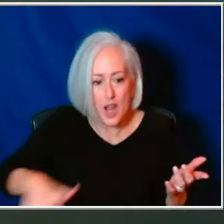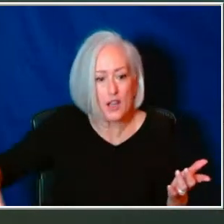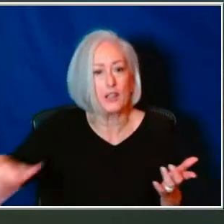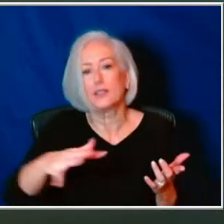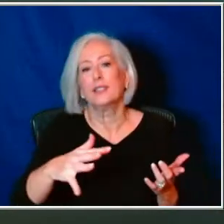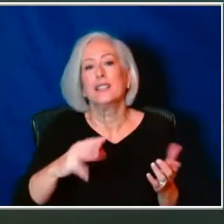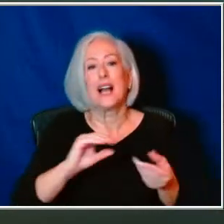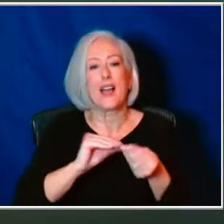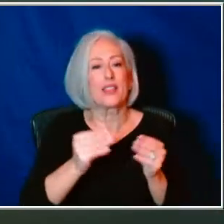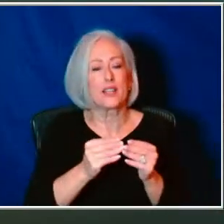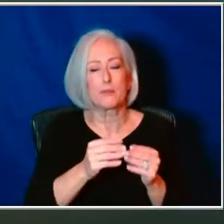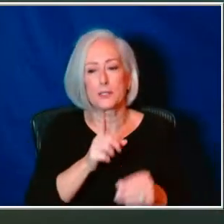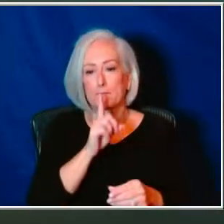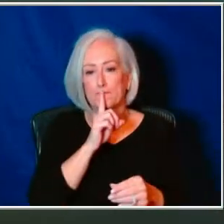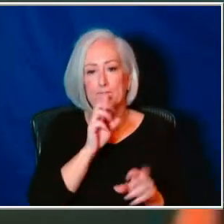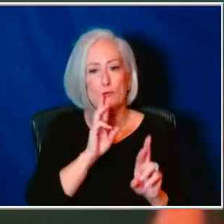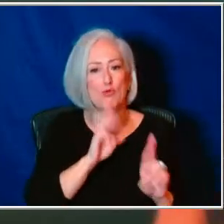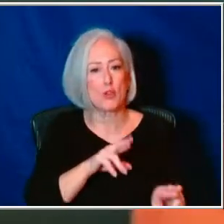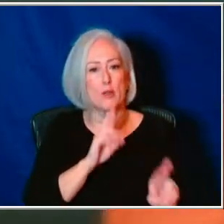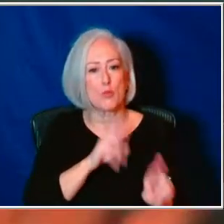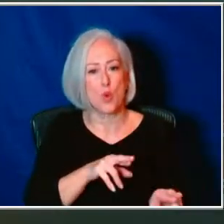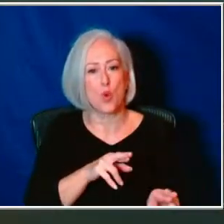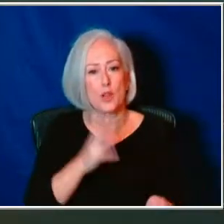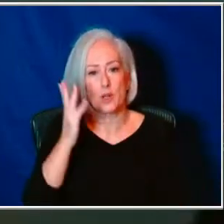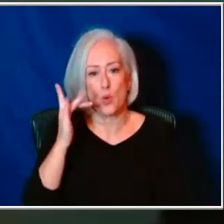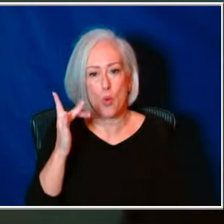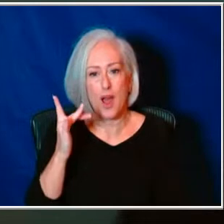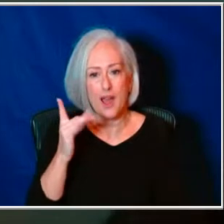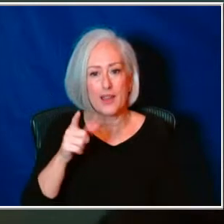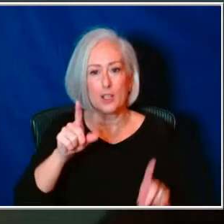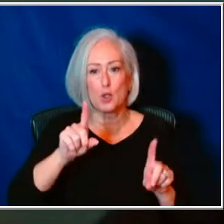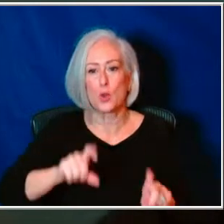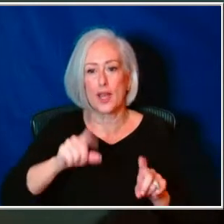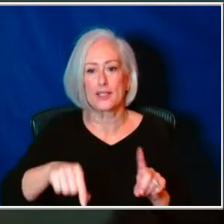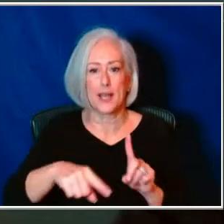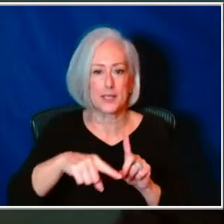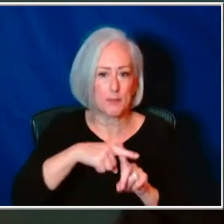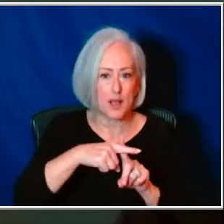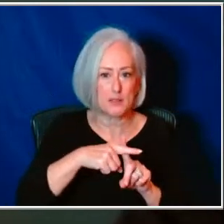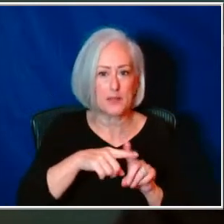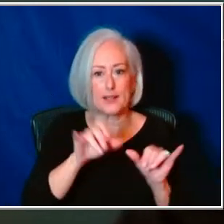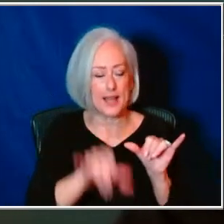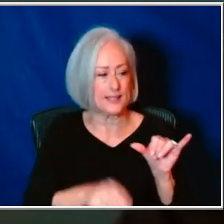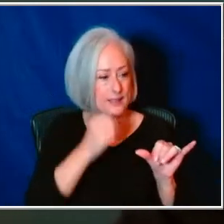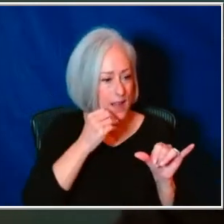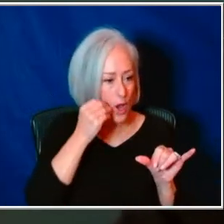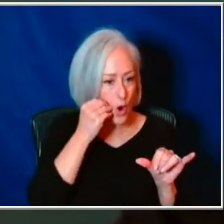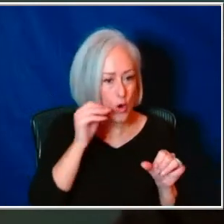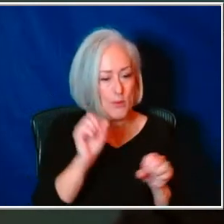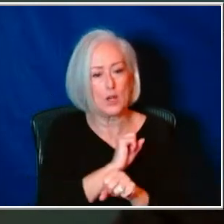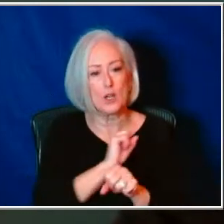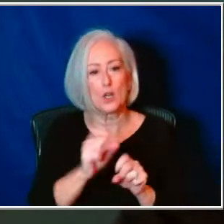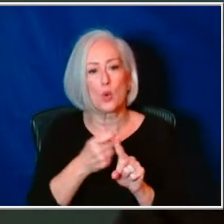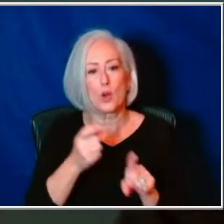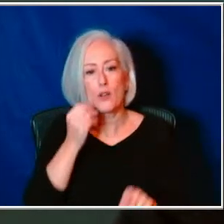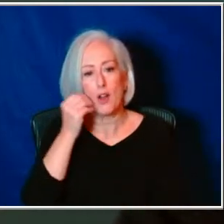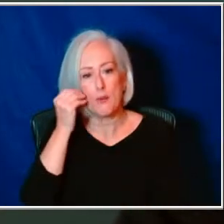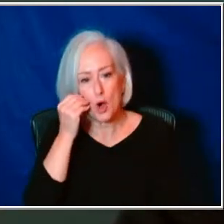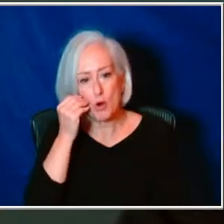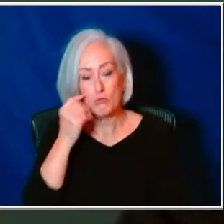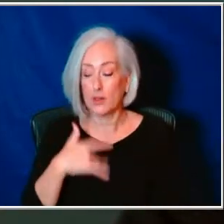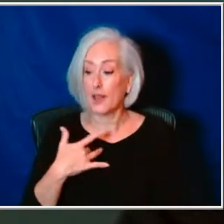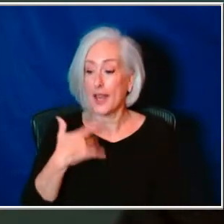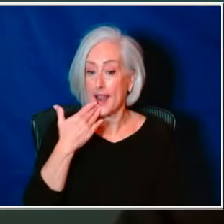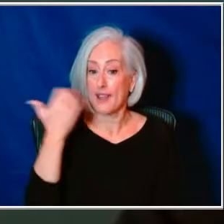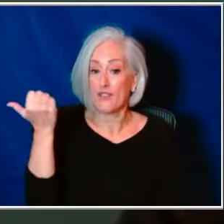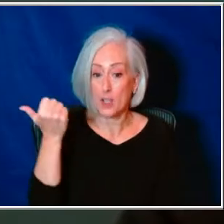underreported because if you do test positive at home, you do the things like I'm staying at home, working from home. I feel actually much better. And Hawk,